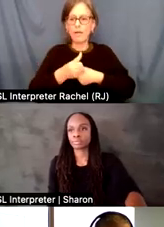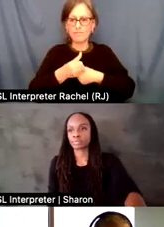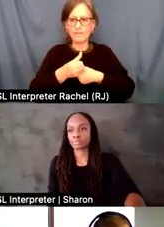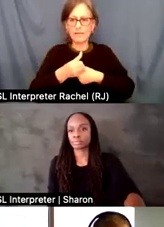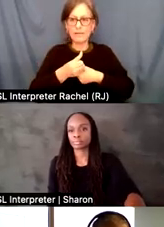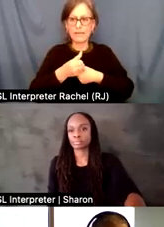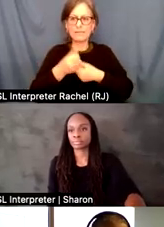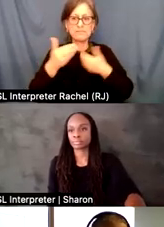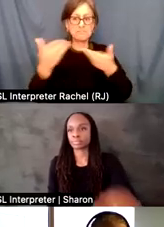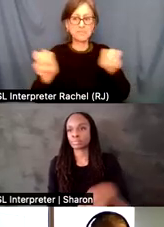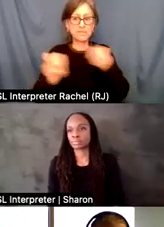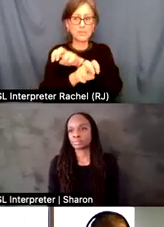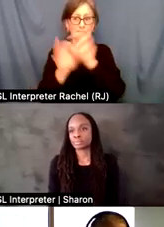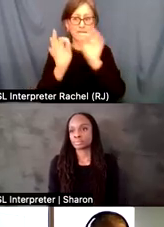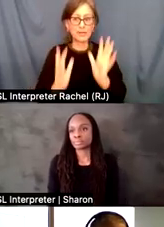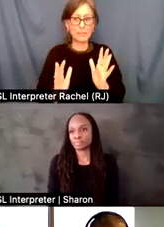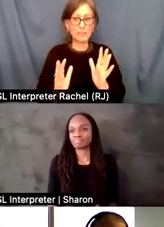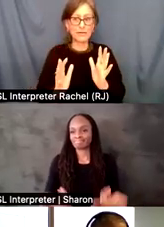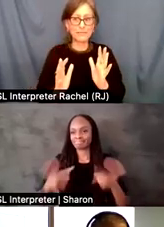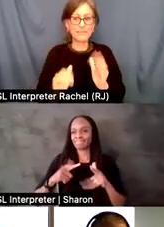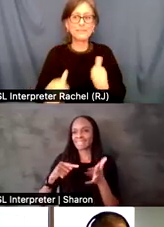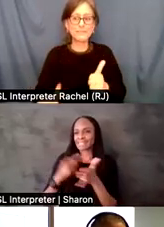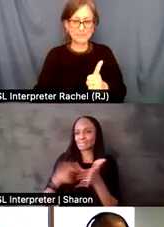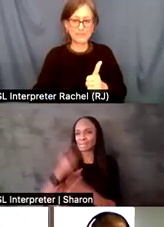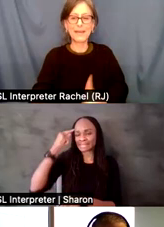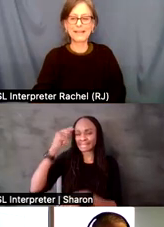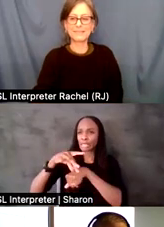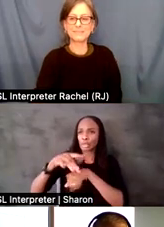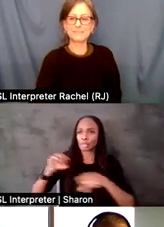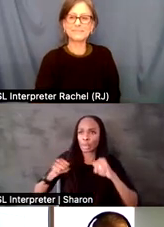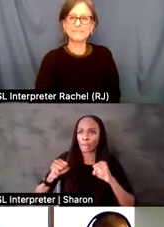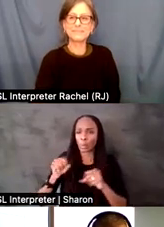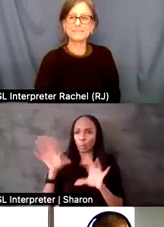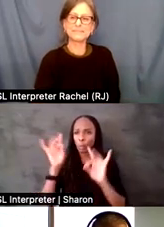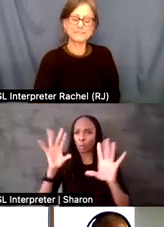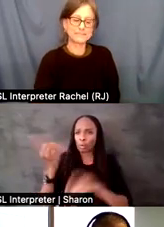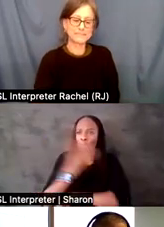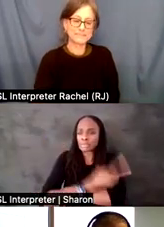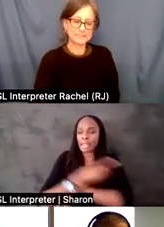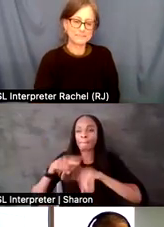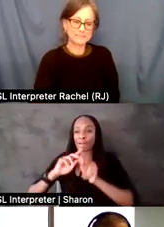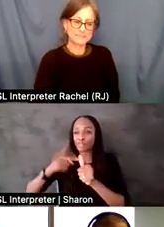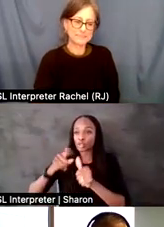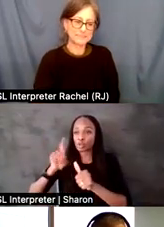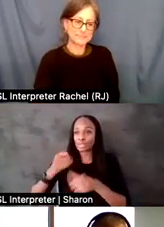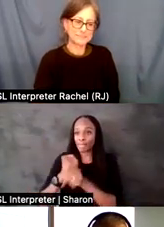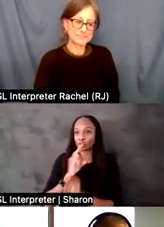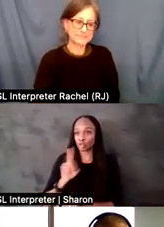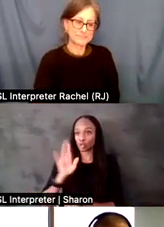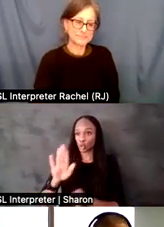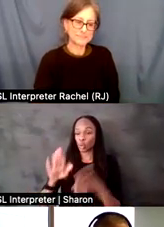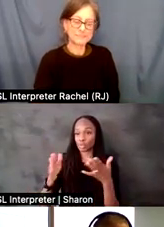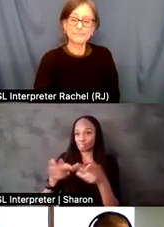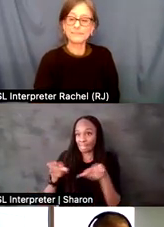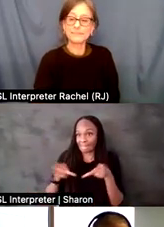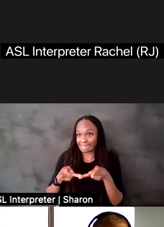of earthquakes as very doomsday-ish. So we start with this first thing you do is secure your space. No matter where you live,